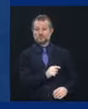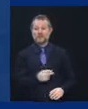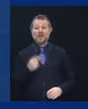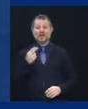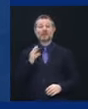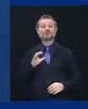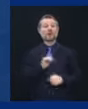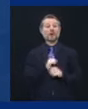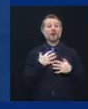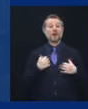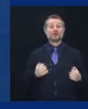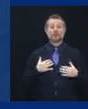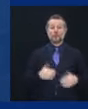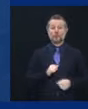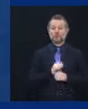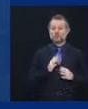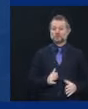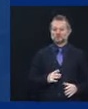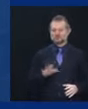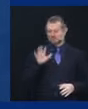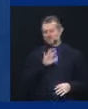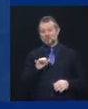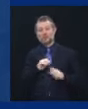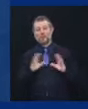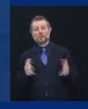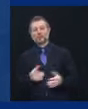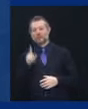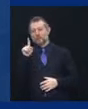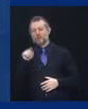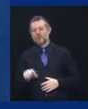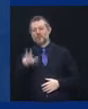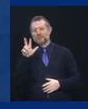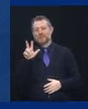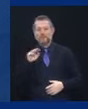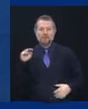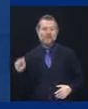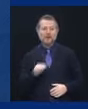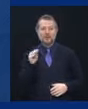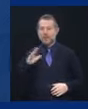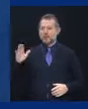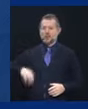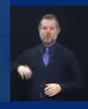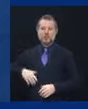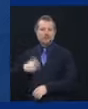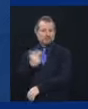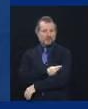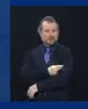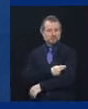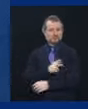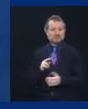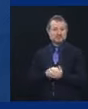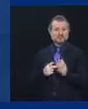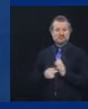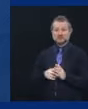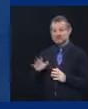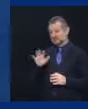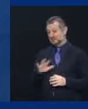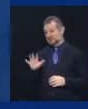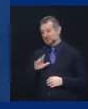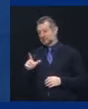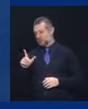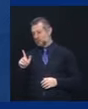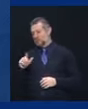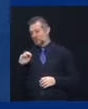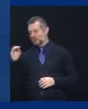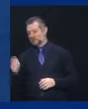there are about 1.3 million who haven't been vaccinated. That's about 21% of the